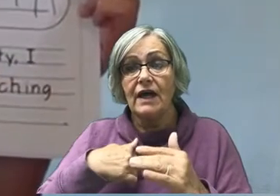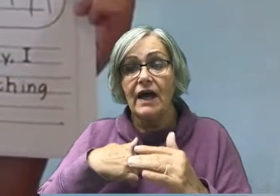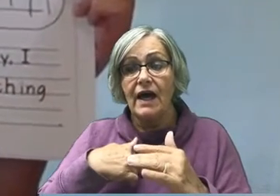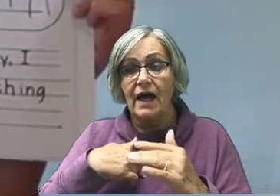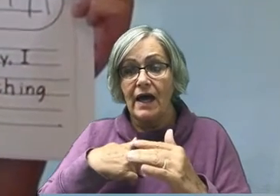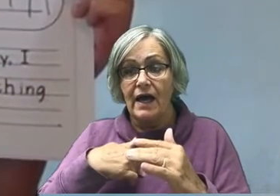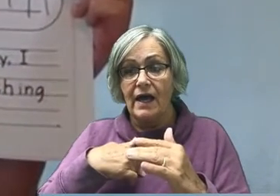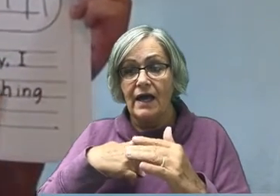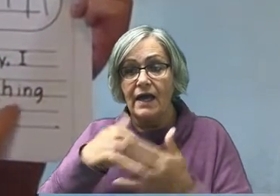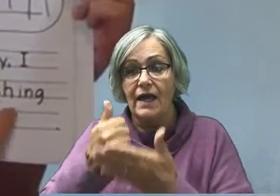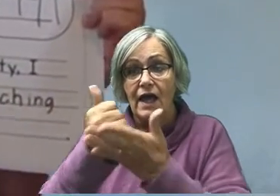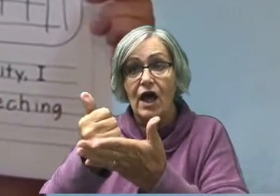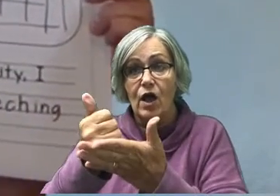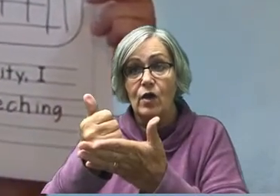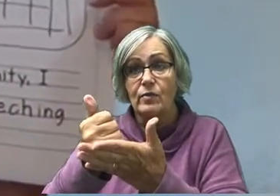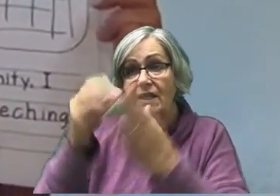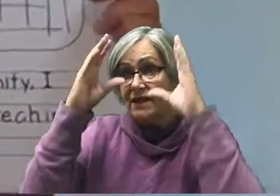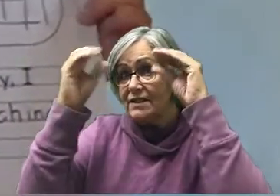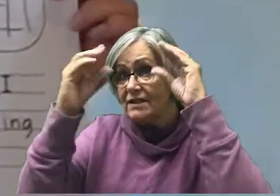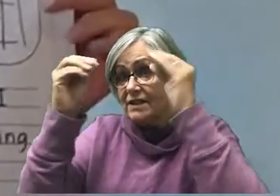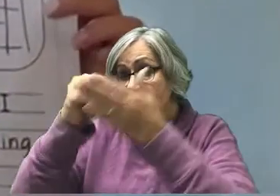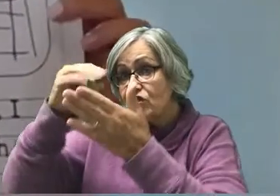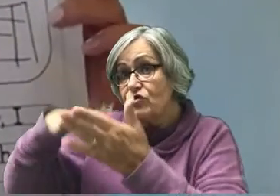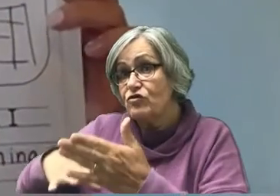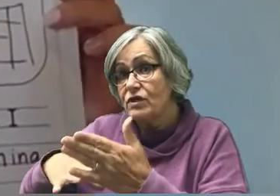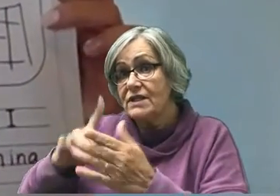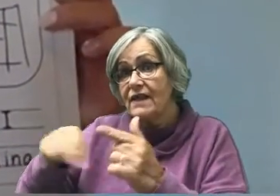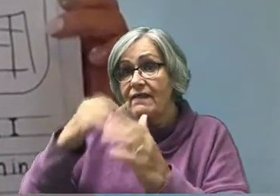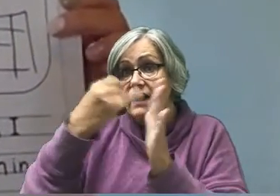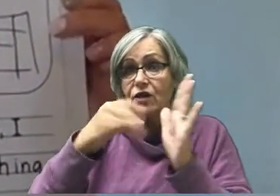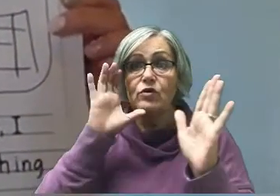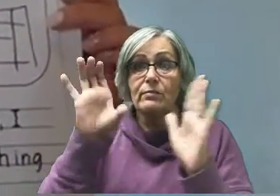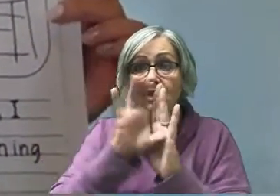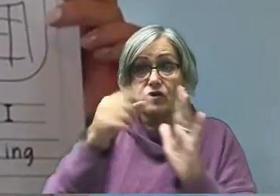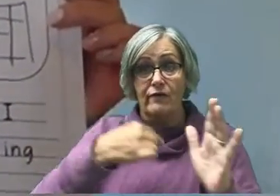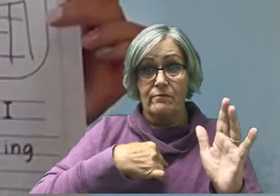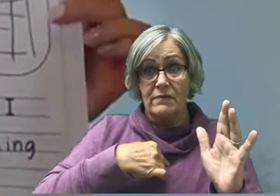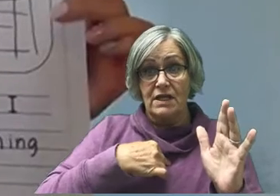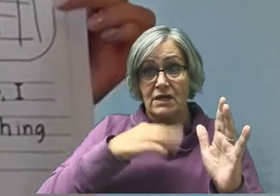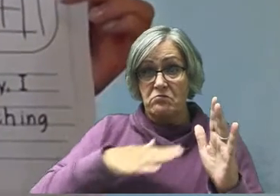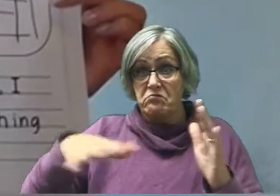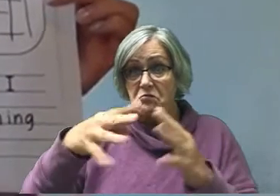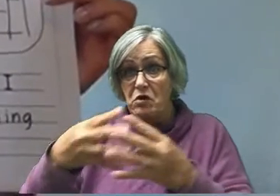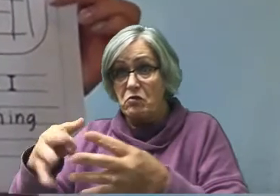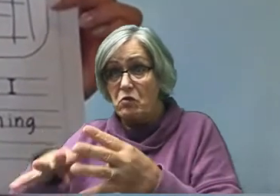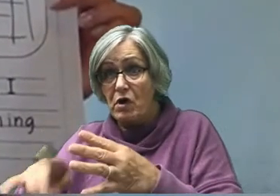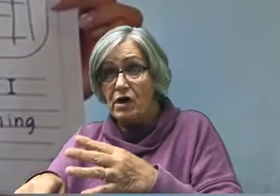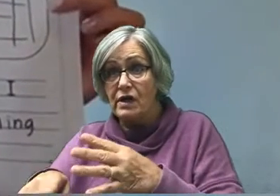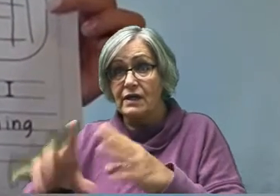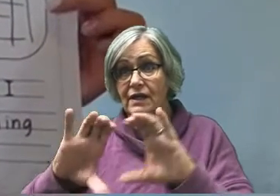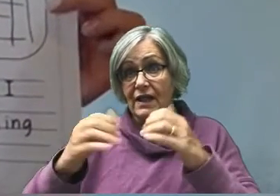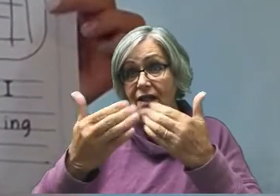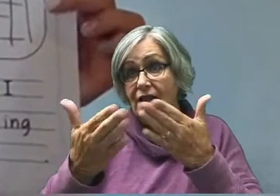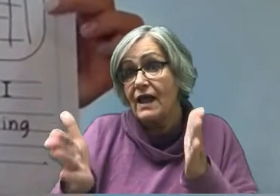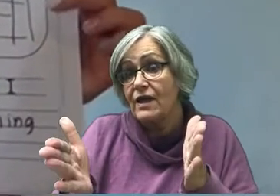community, I help out by teaching students. And then I did a picture of me with a rug in a